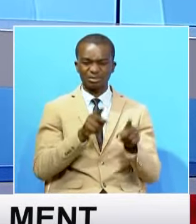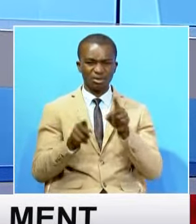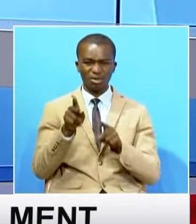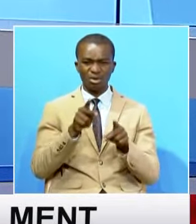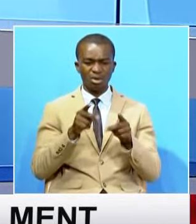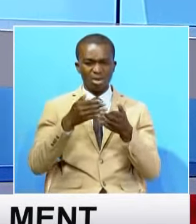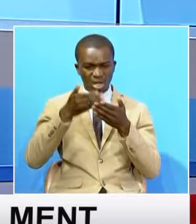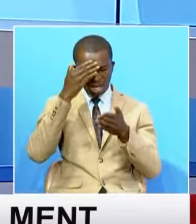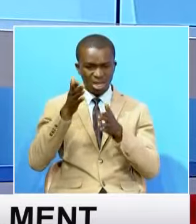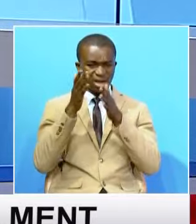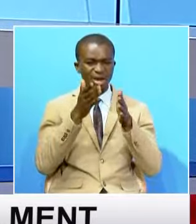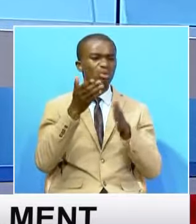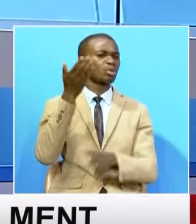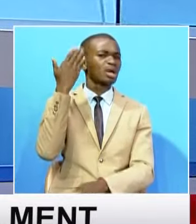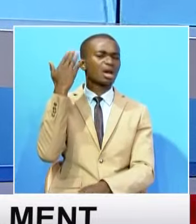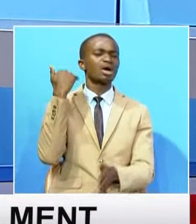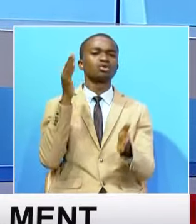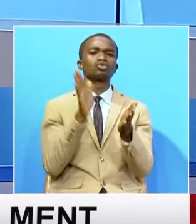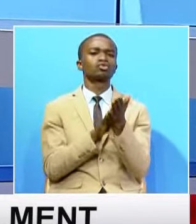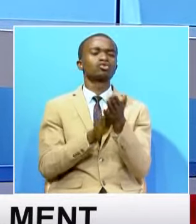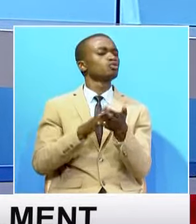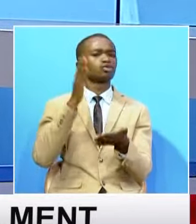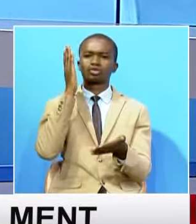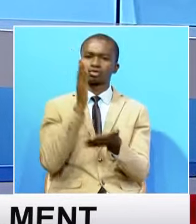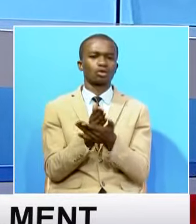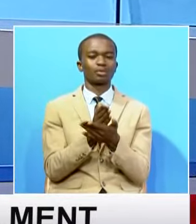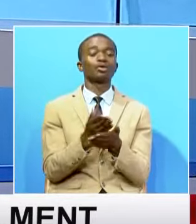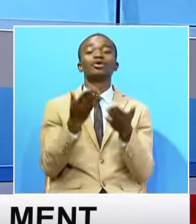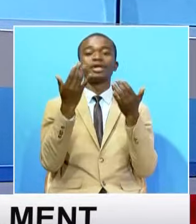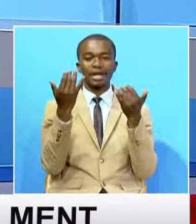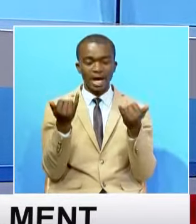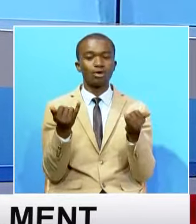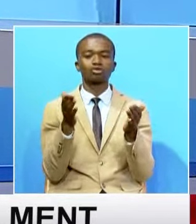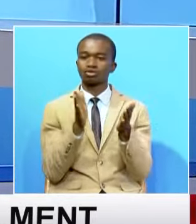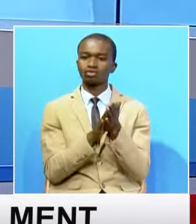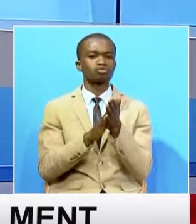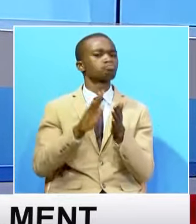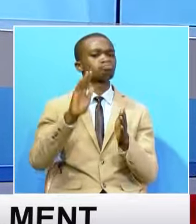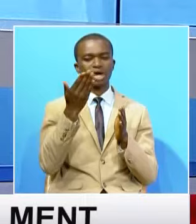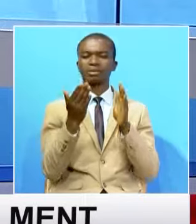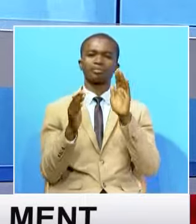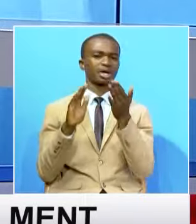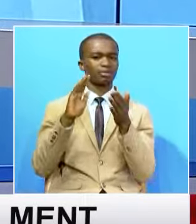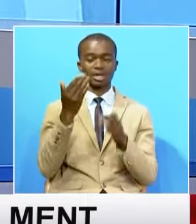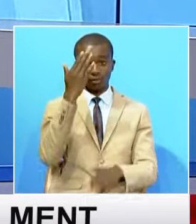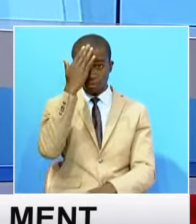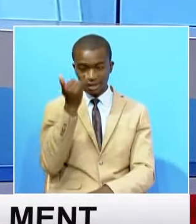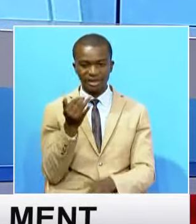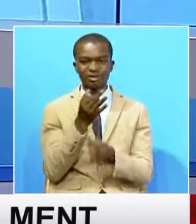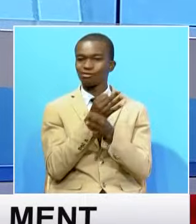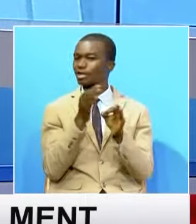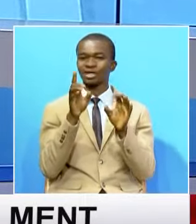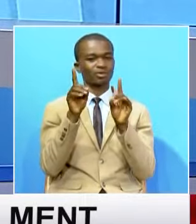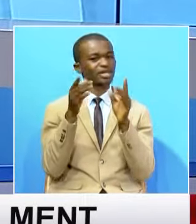funds have returned to school since the introduction of the free education policy. Provincial Education Officer Oliver